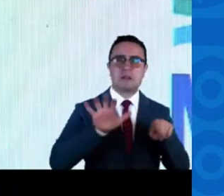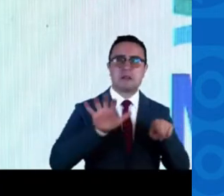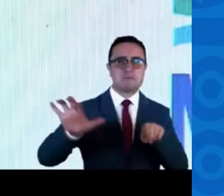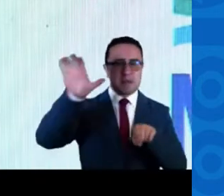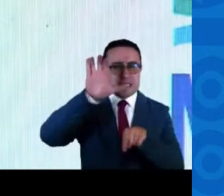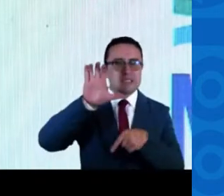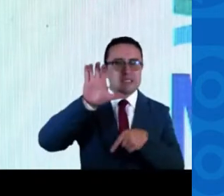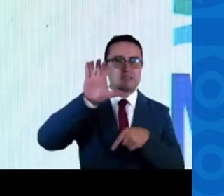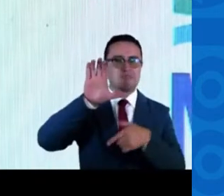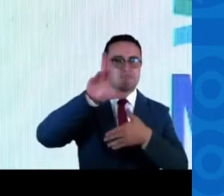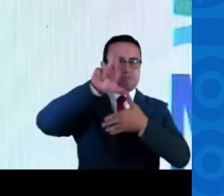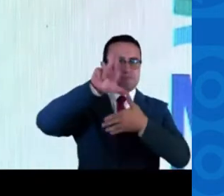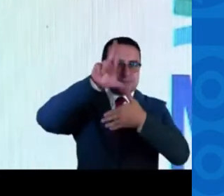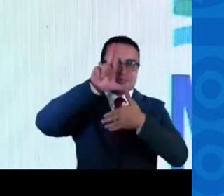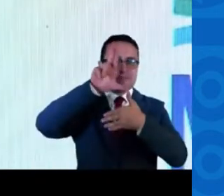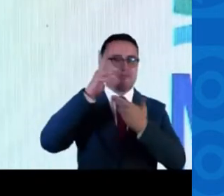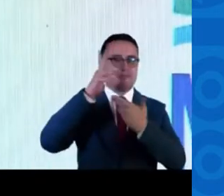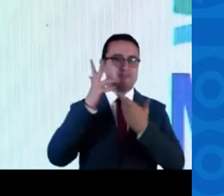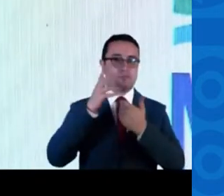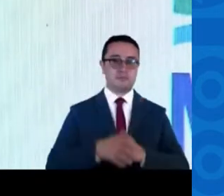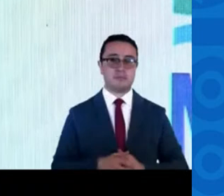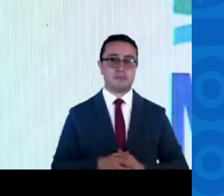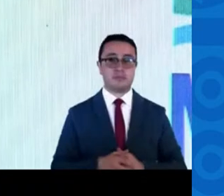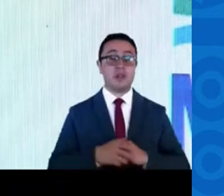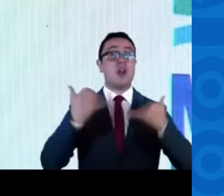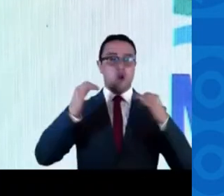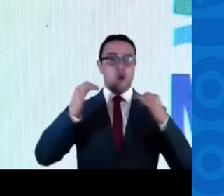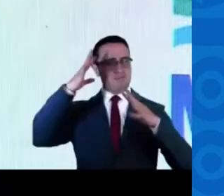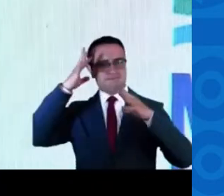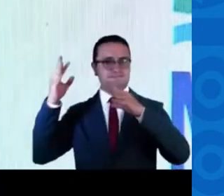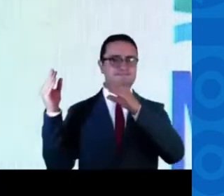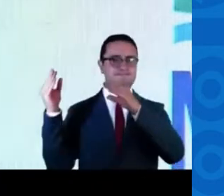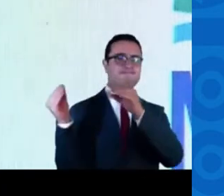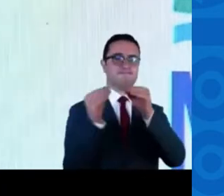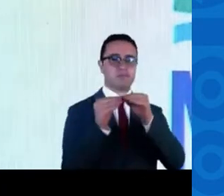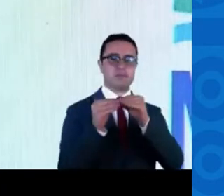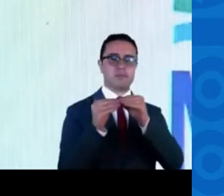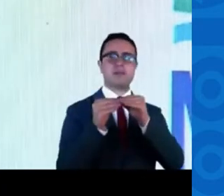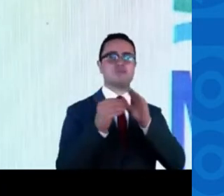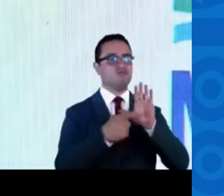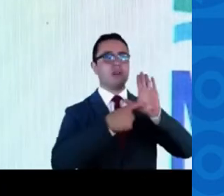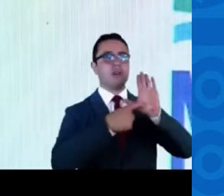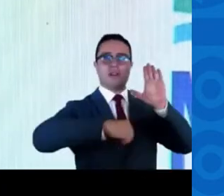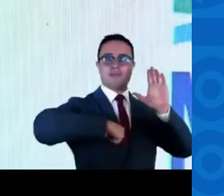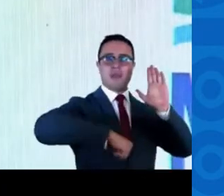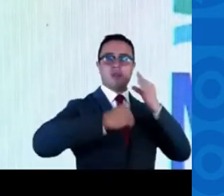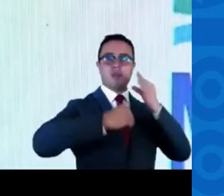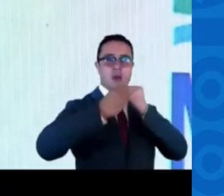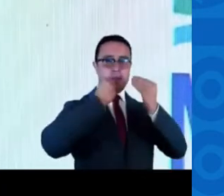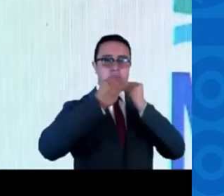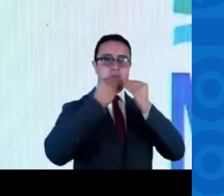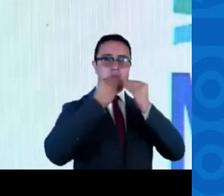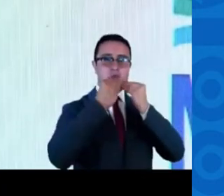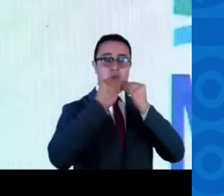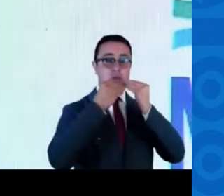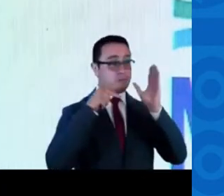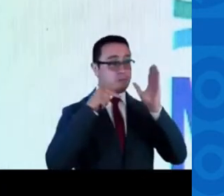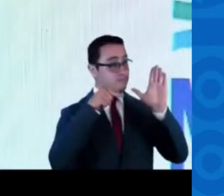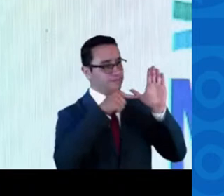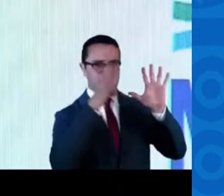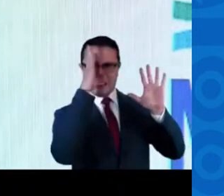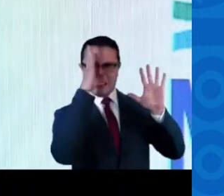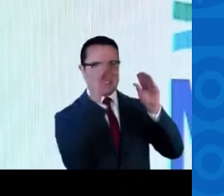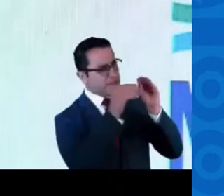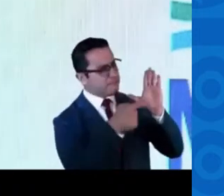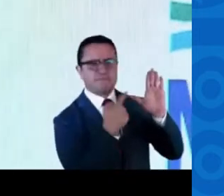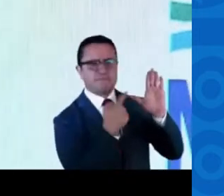people, countries, and regions, a pact that promotes and affirms the right to